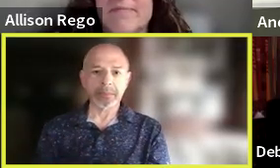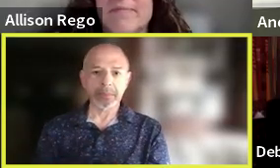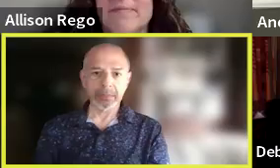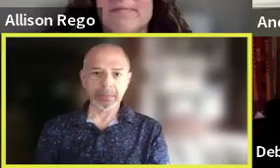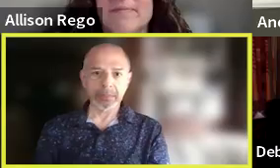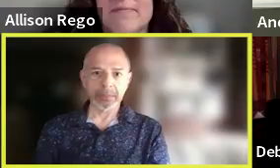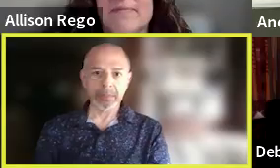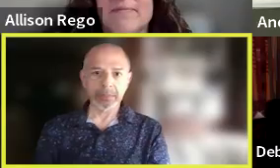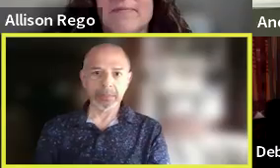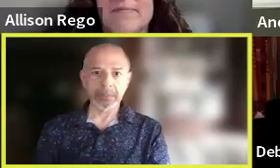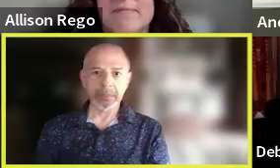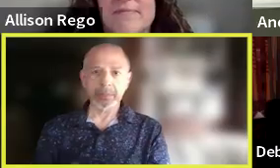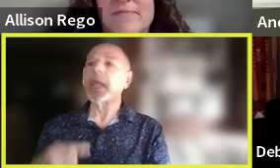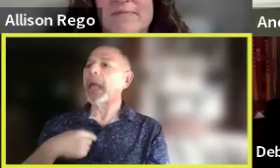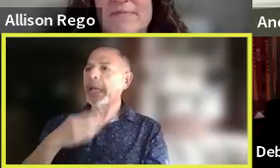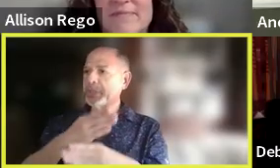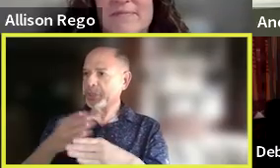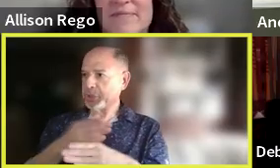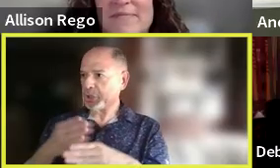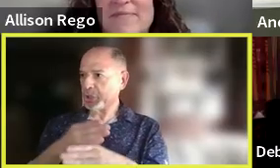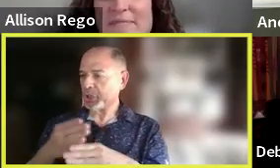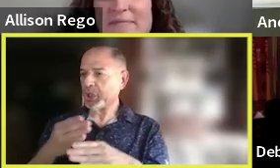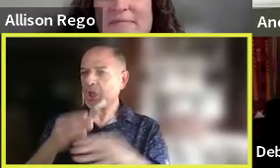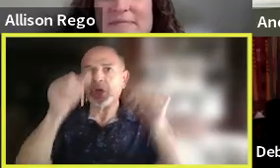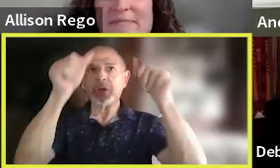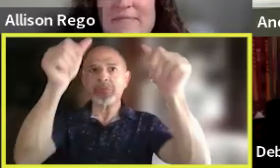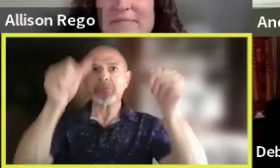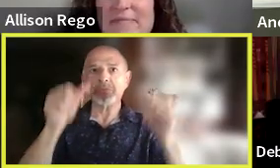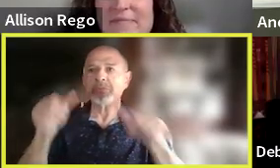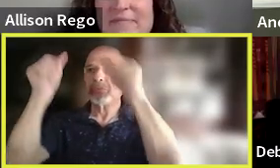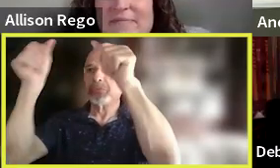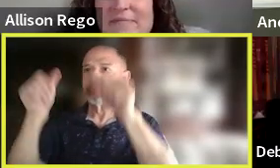You got able it? to share the Thank flyer you. in the chat. Good job.